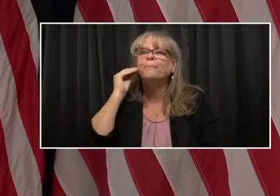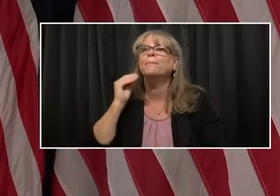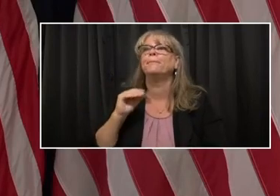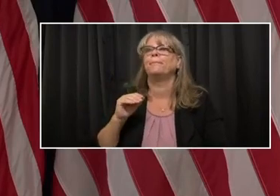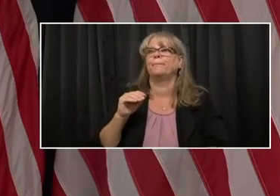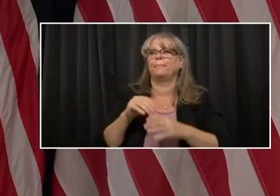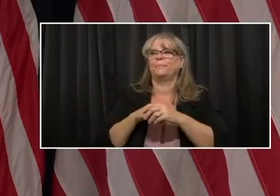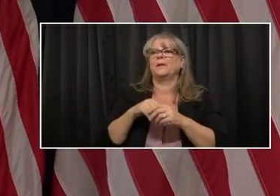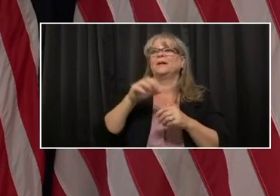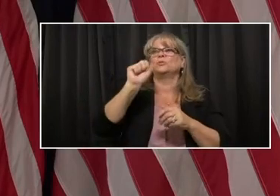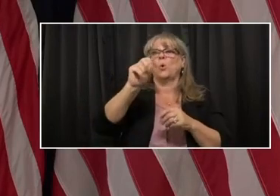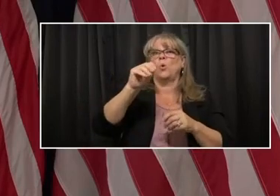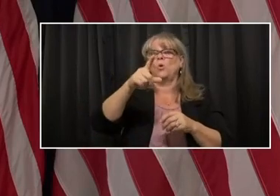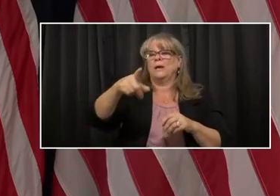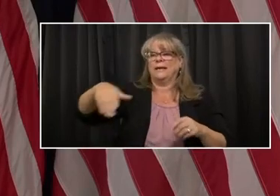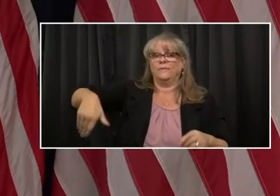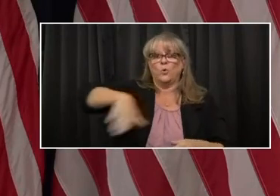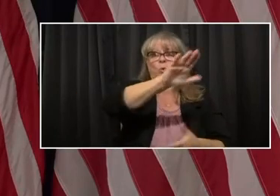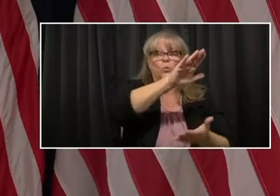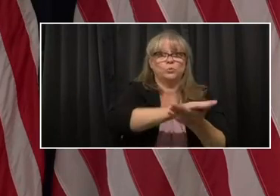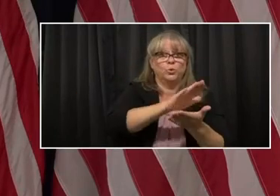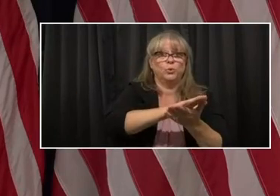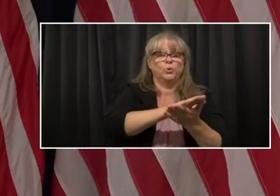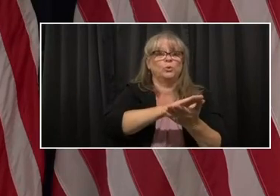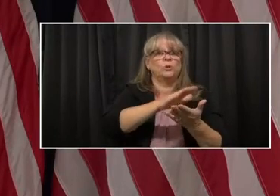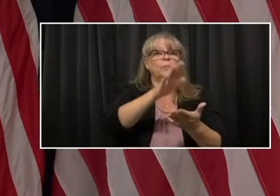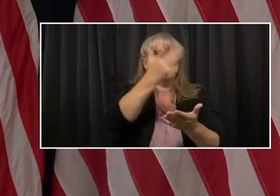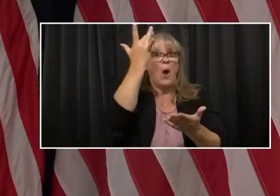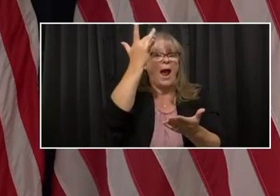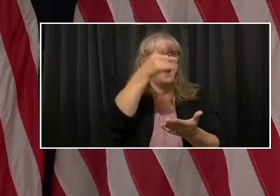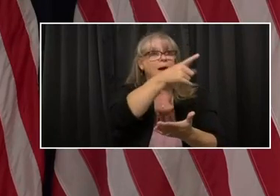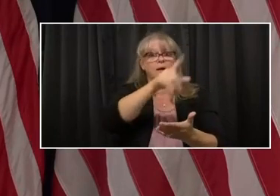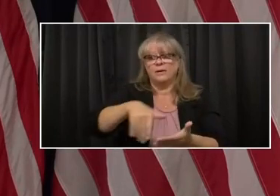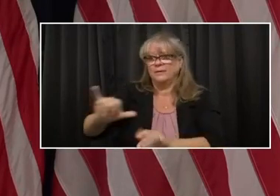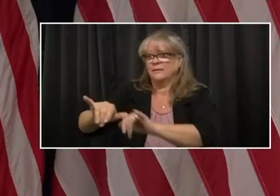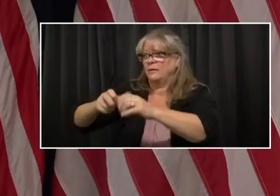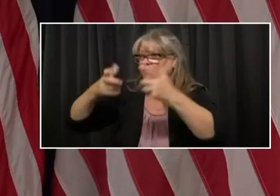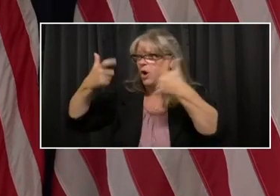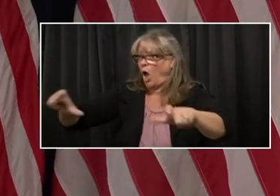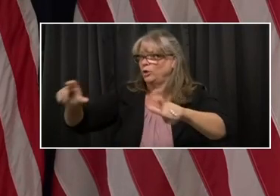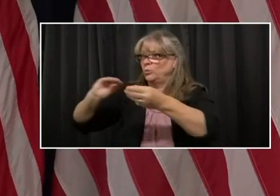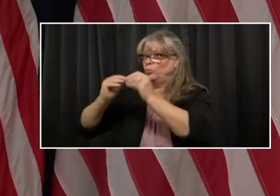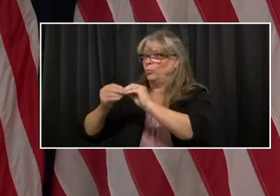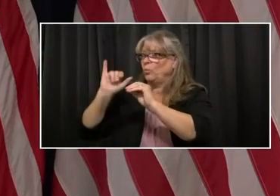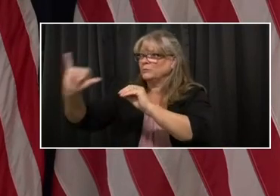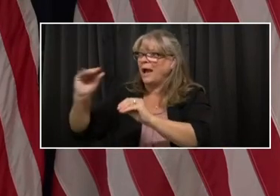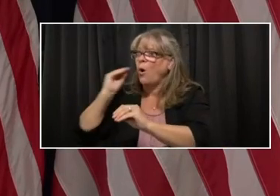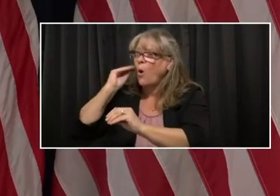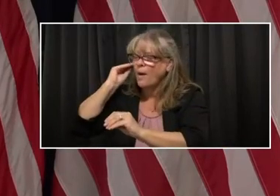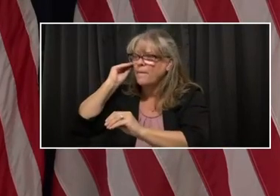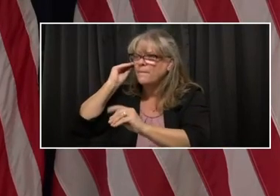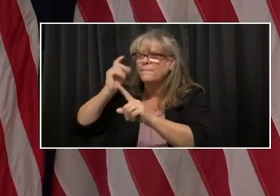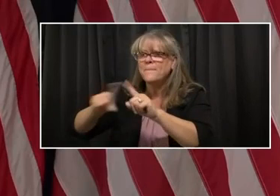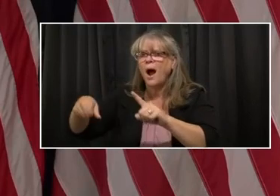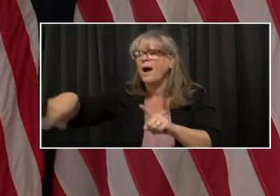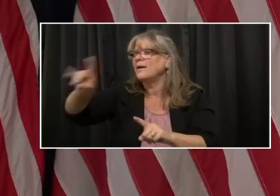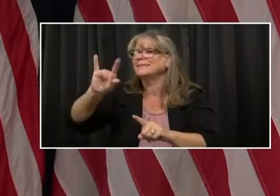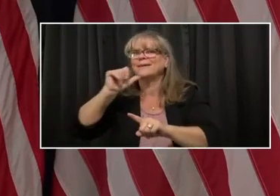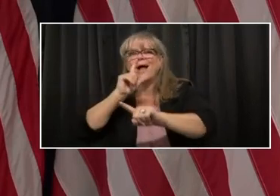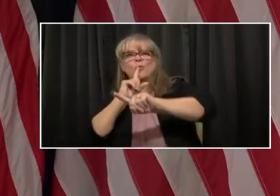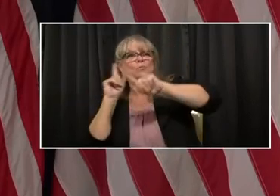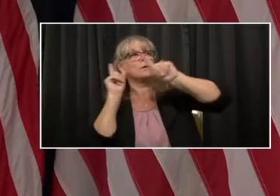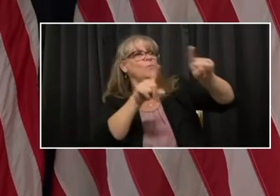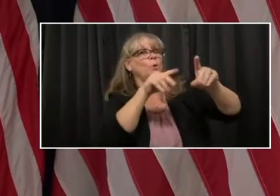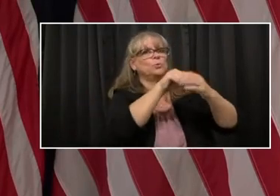Child abuse is often identified at a school, and suspicious circumstances are